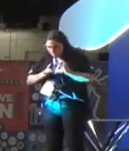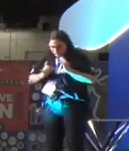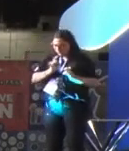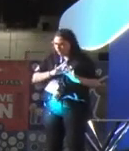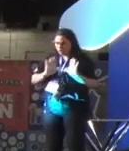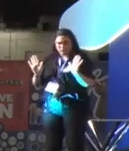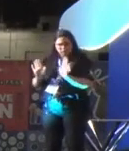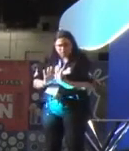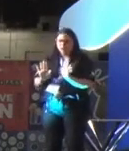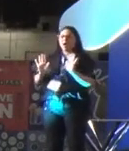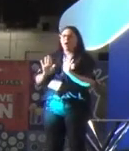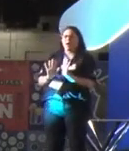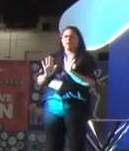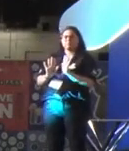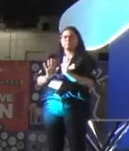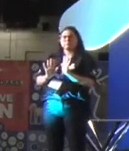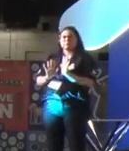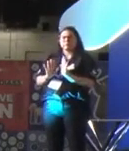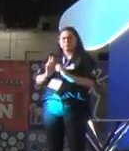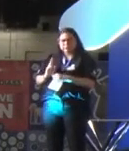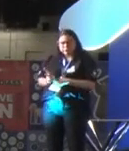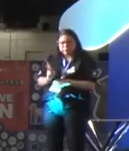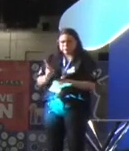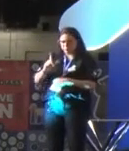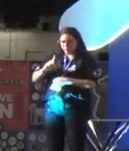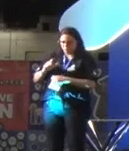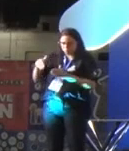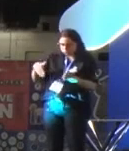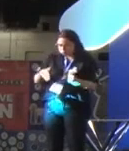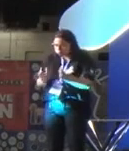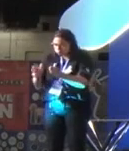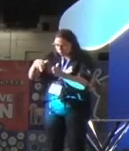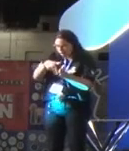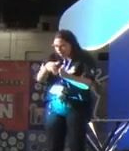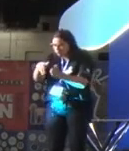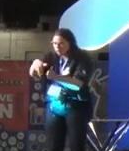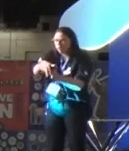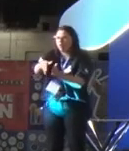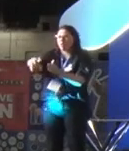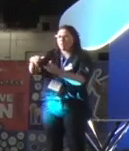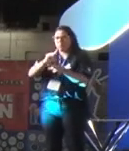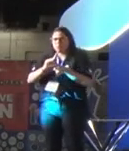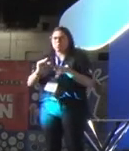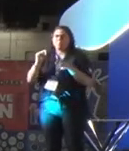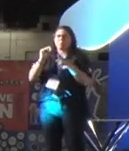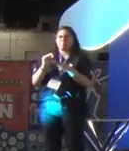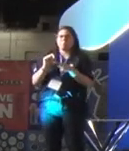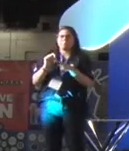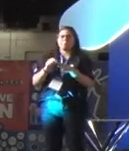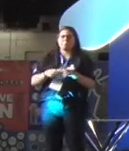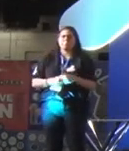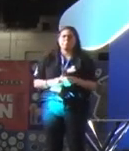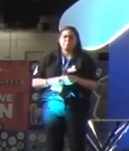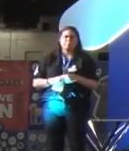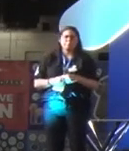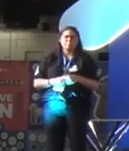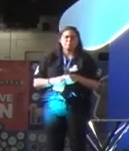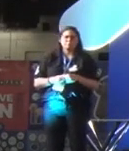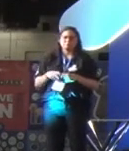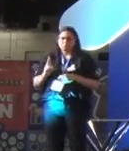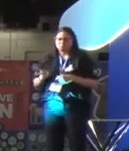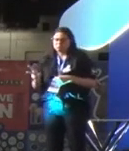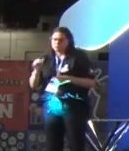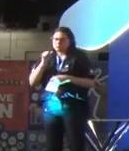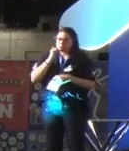out. So at the same time, he's talking about Hawking radiation, the fact that thermal radiation